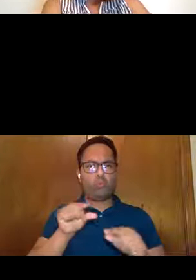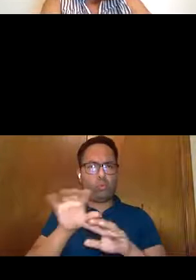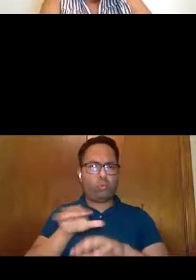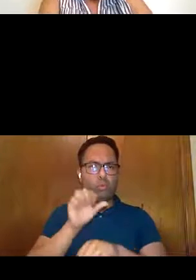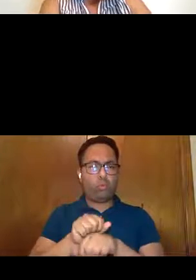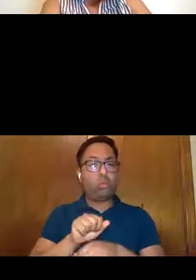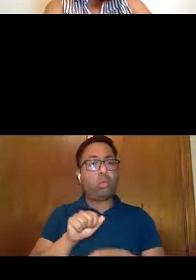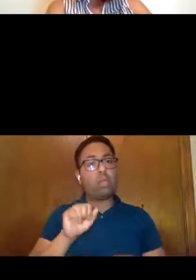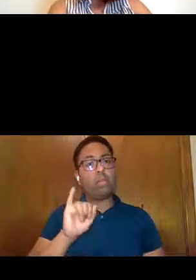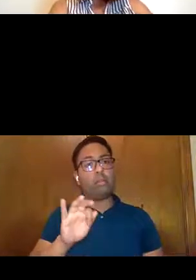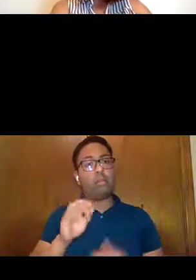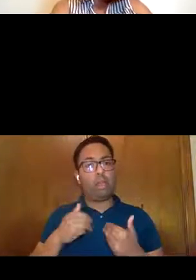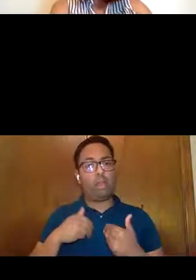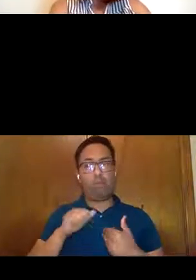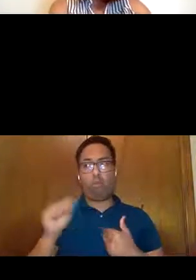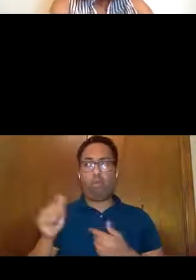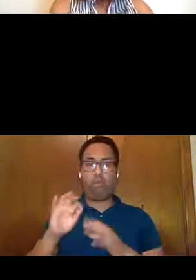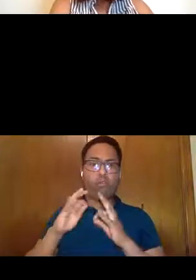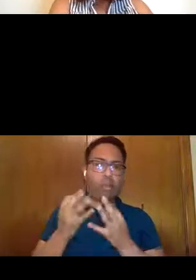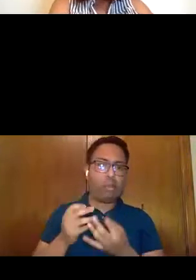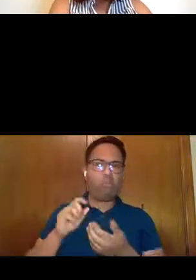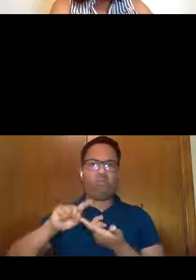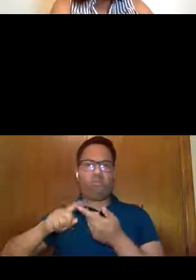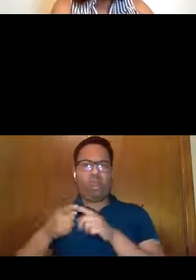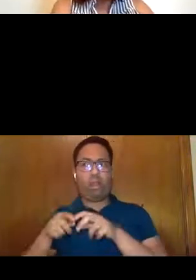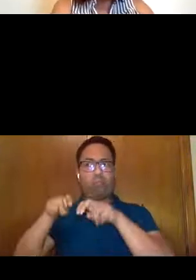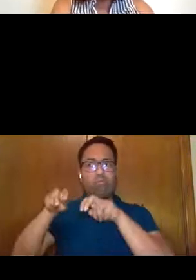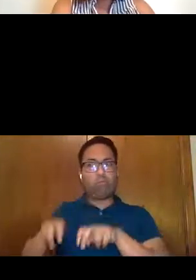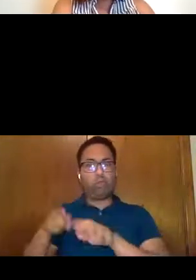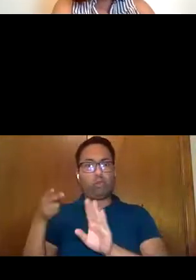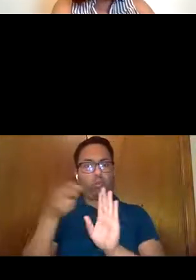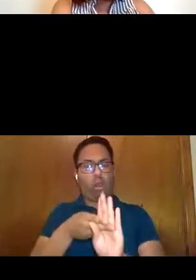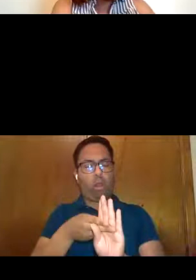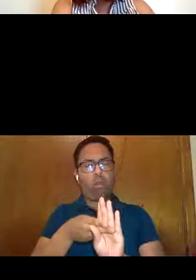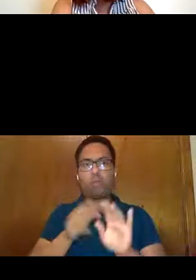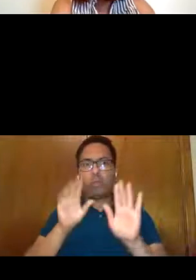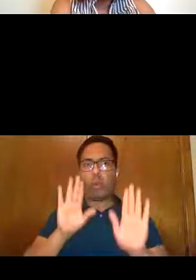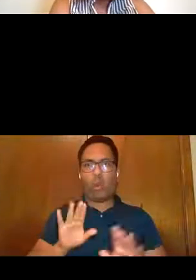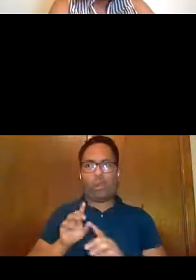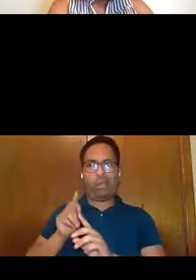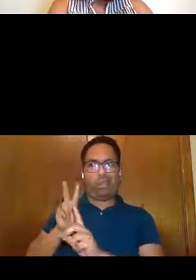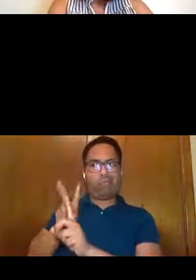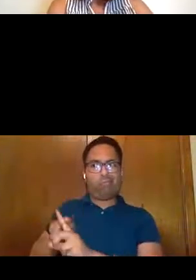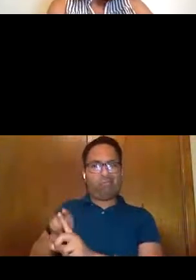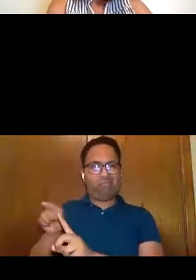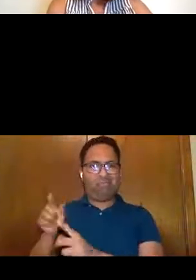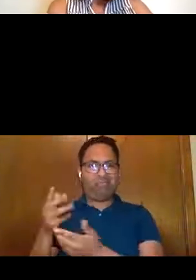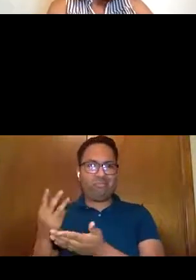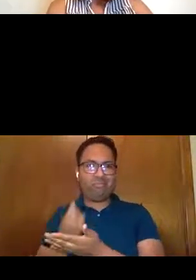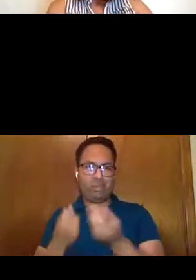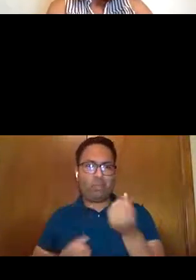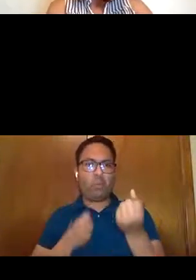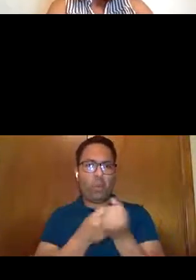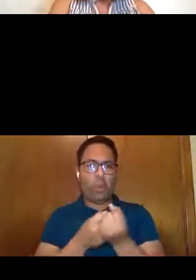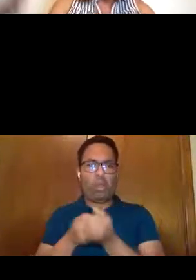or a friend attending the appointment with you, this is a great thing to have them do for you so that you can focus on